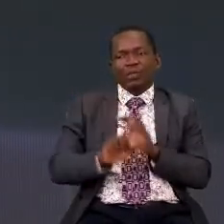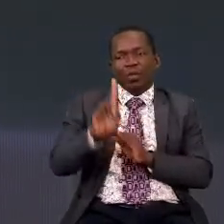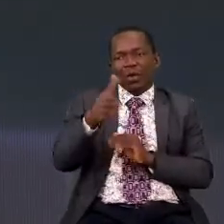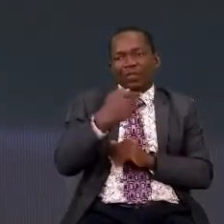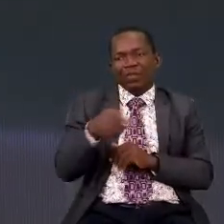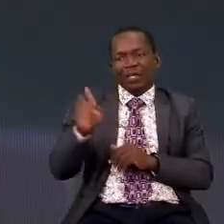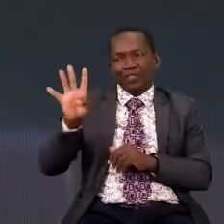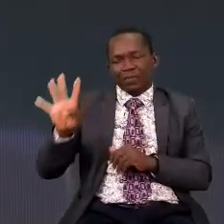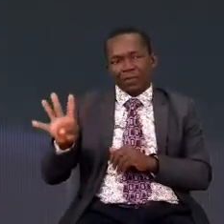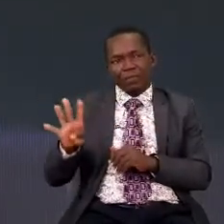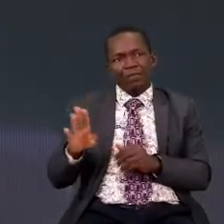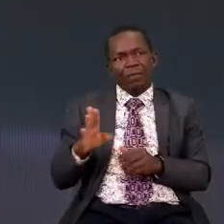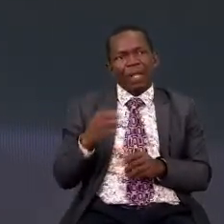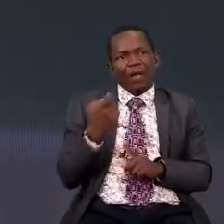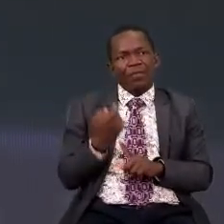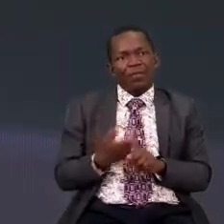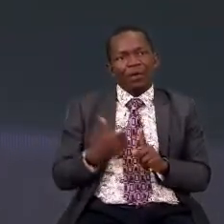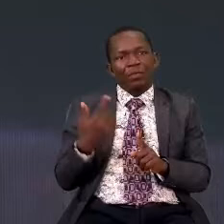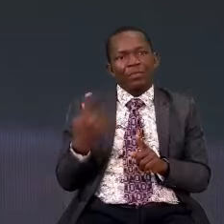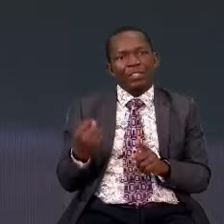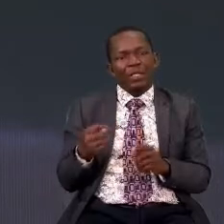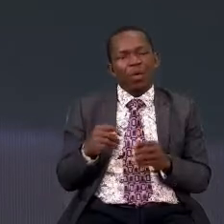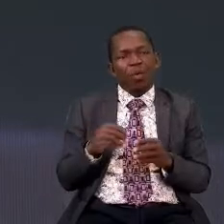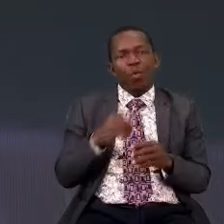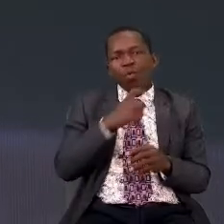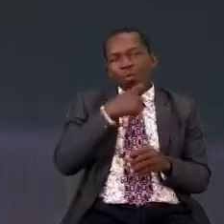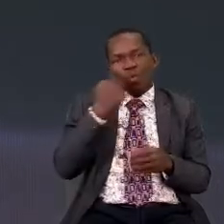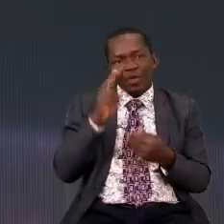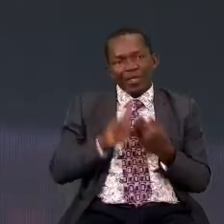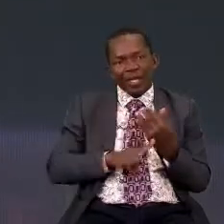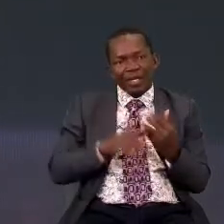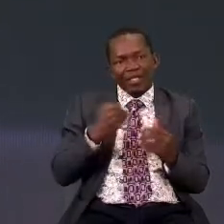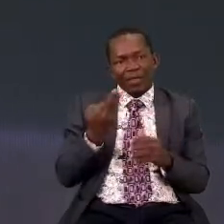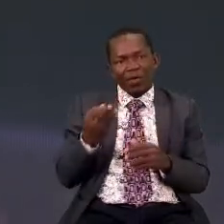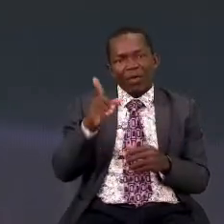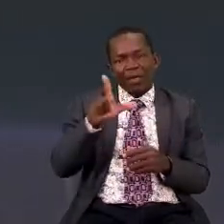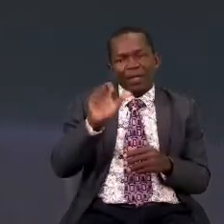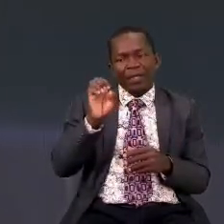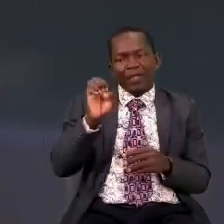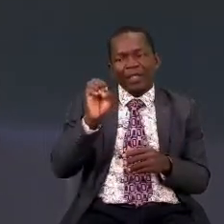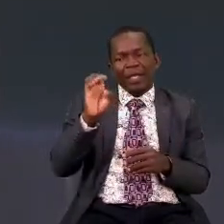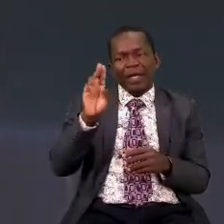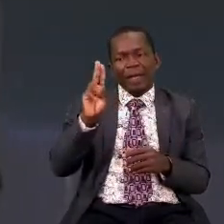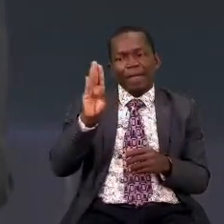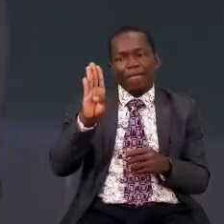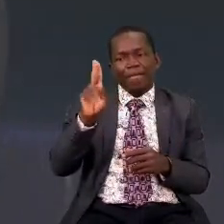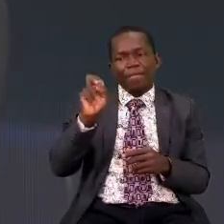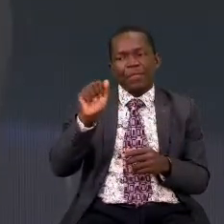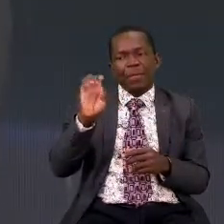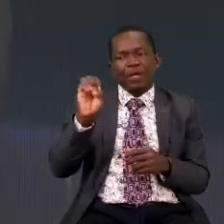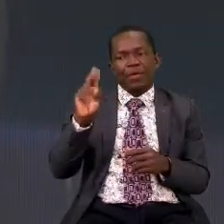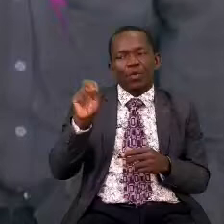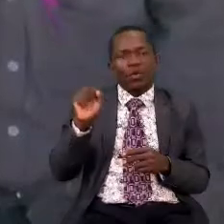the great river, the river Euphrates, all the land of the Hittites, unto